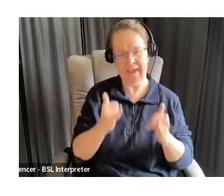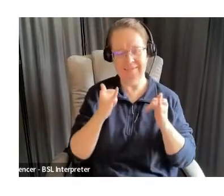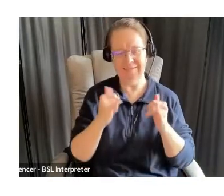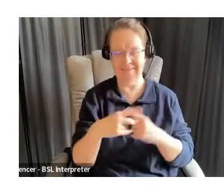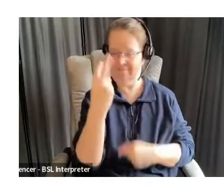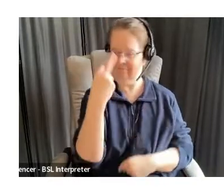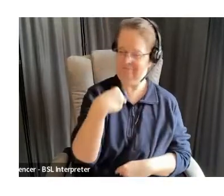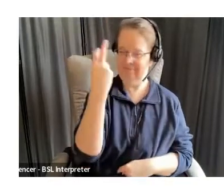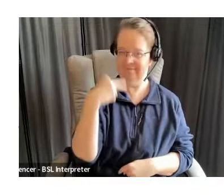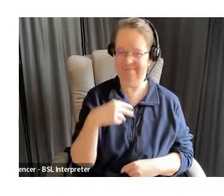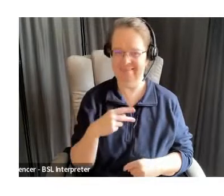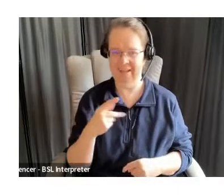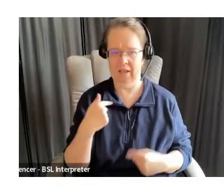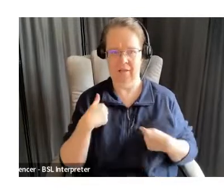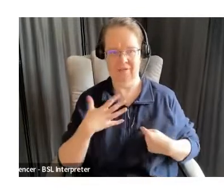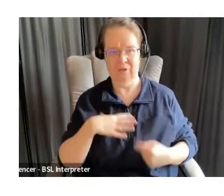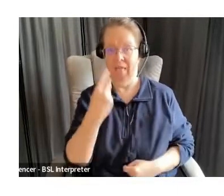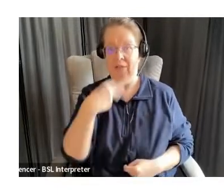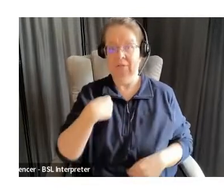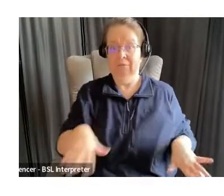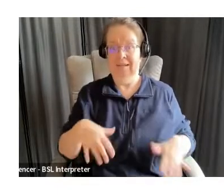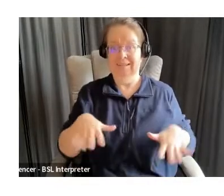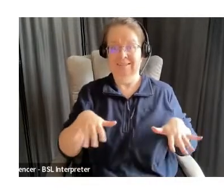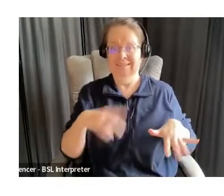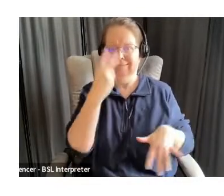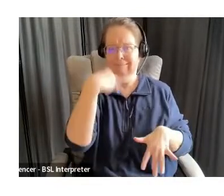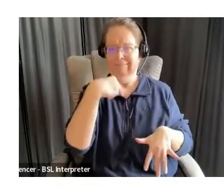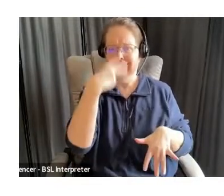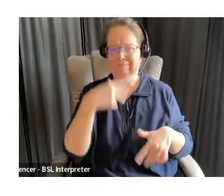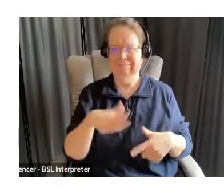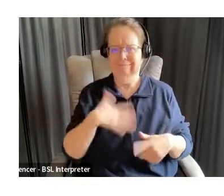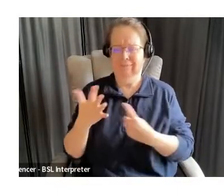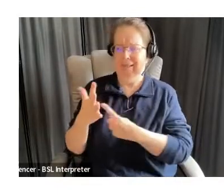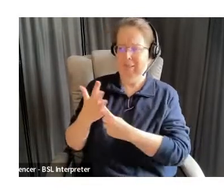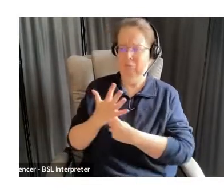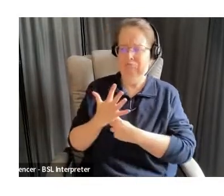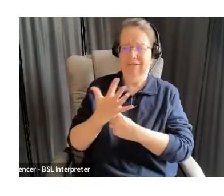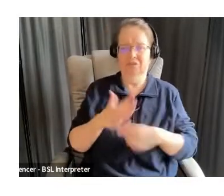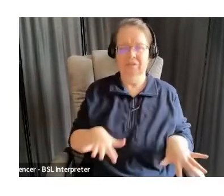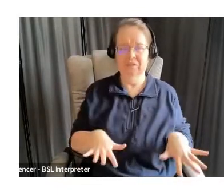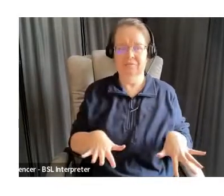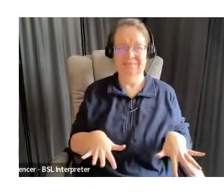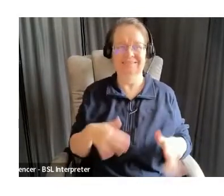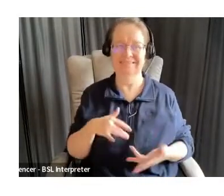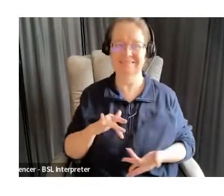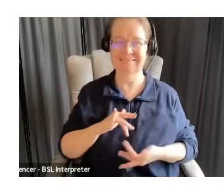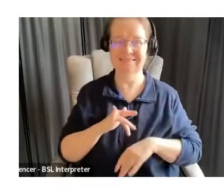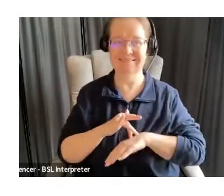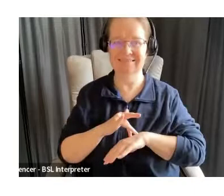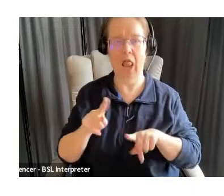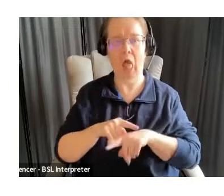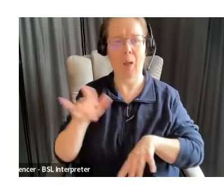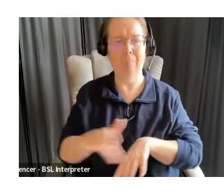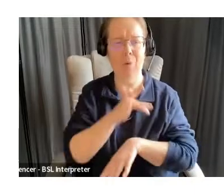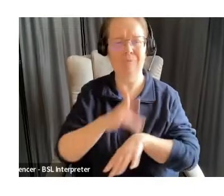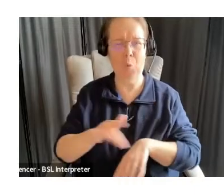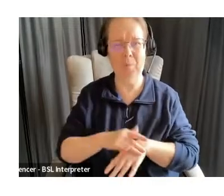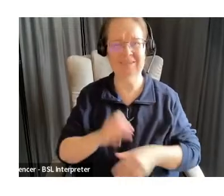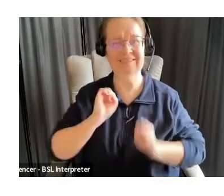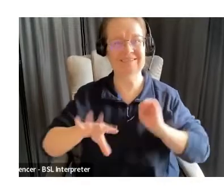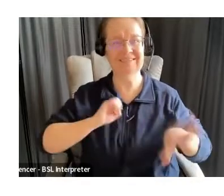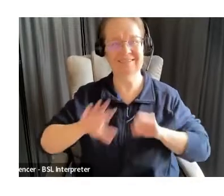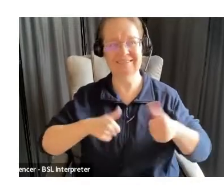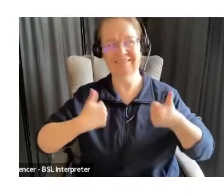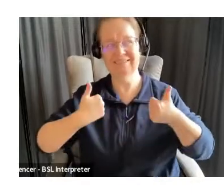people dislike tests. It feels like a bit of a pressure cooker that you have to put on a performance, right? Well, here's the